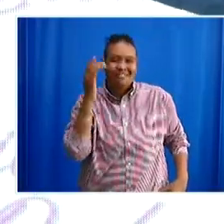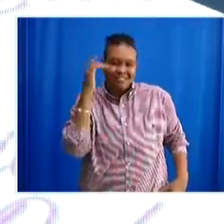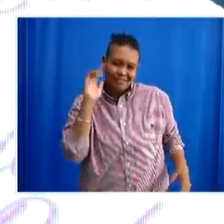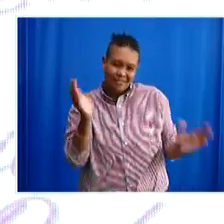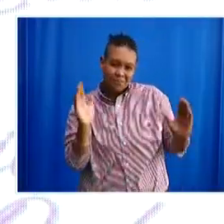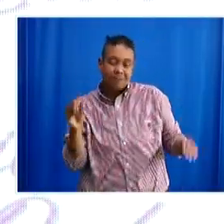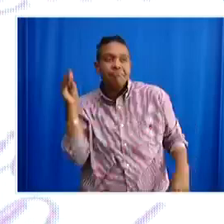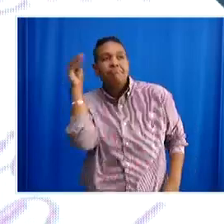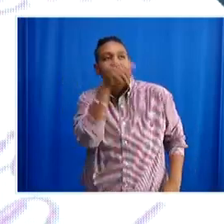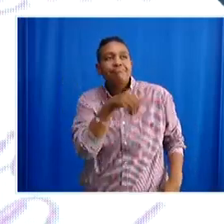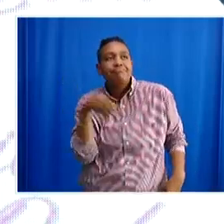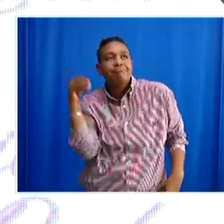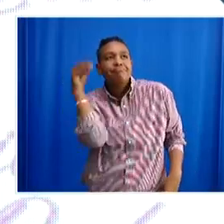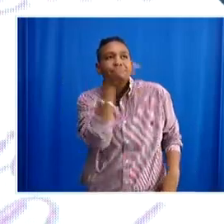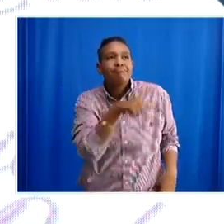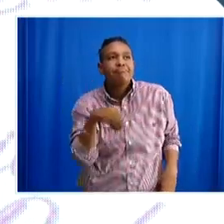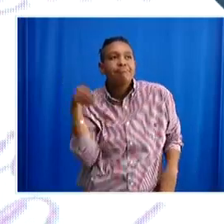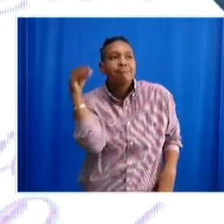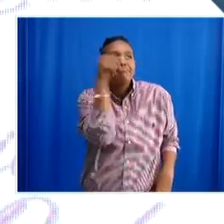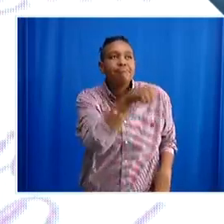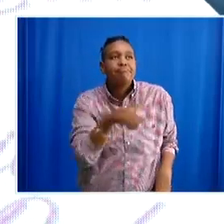with all the other